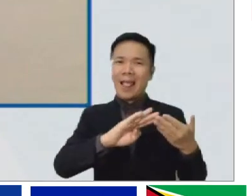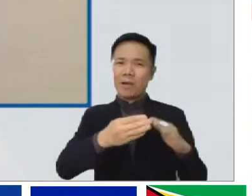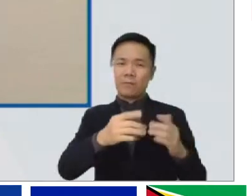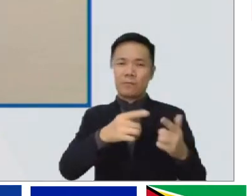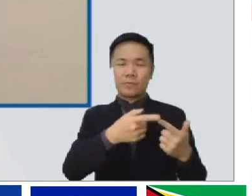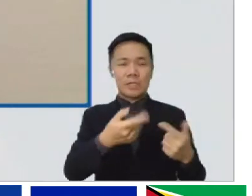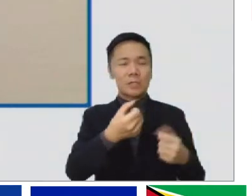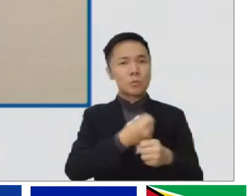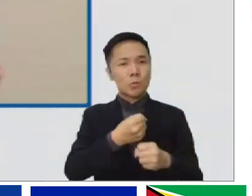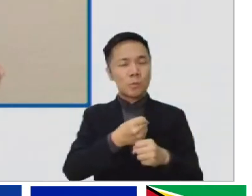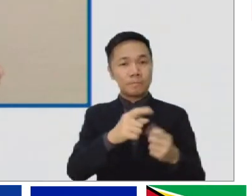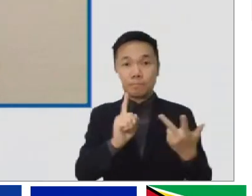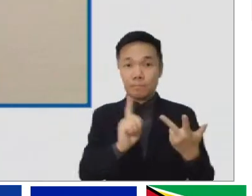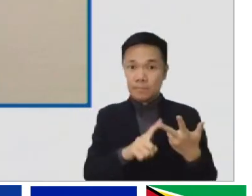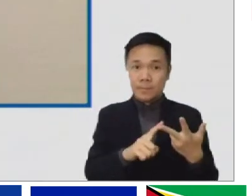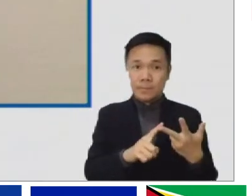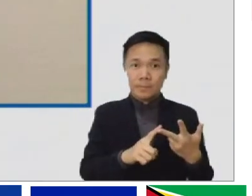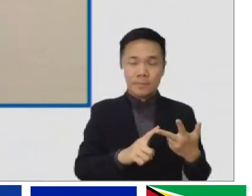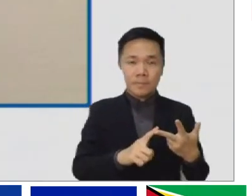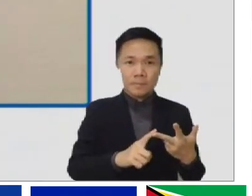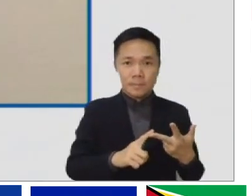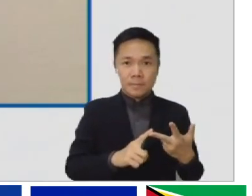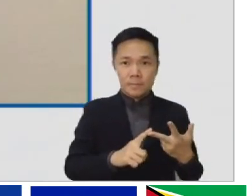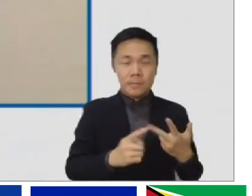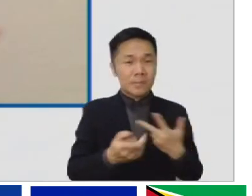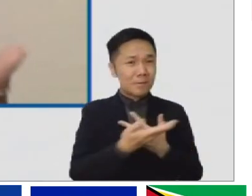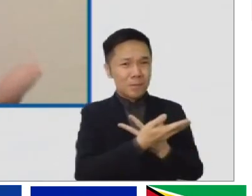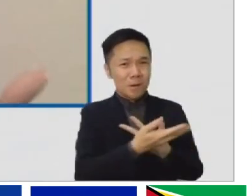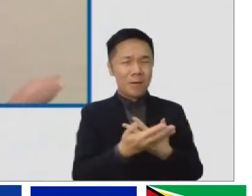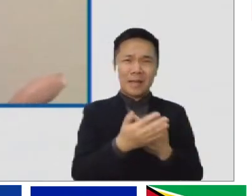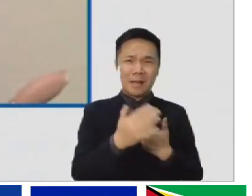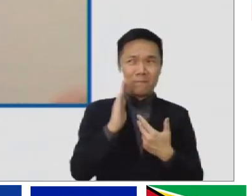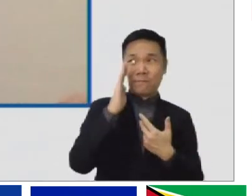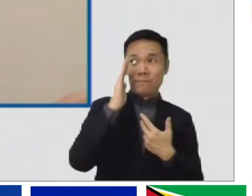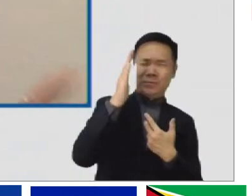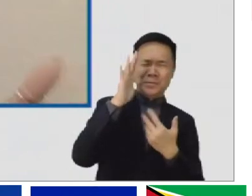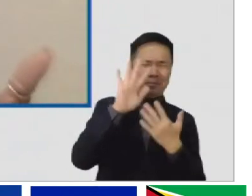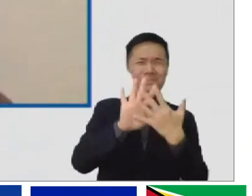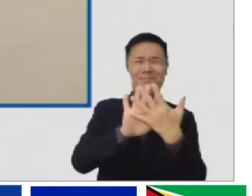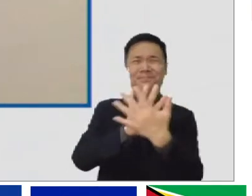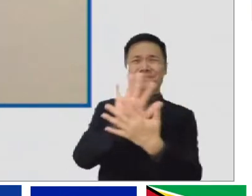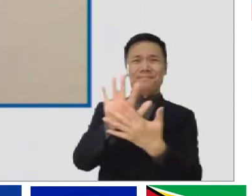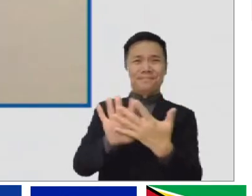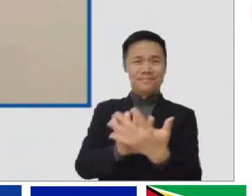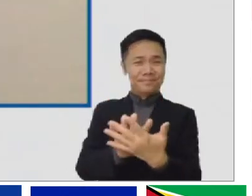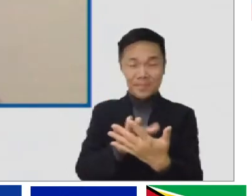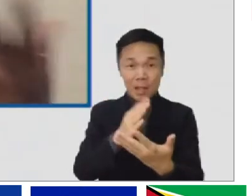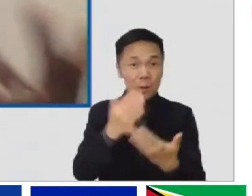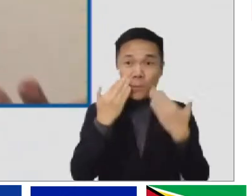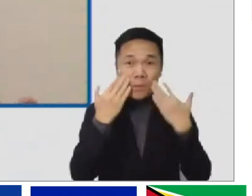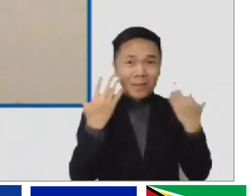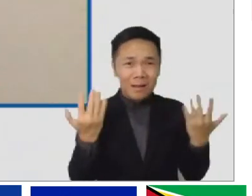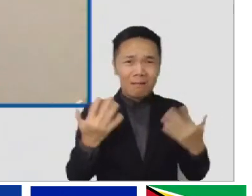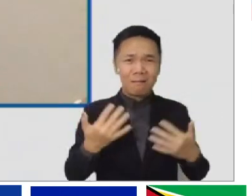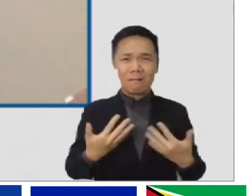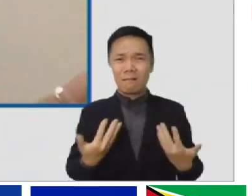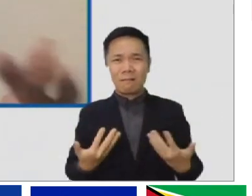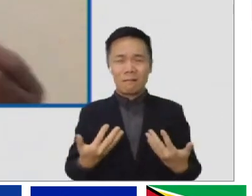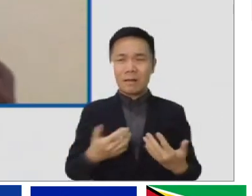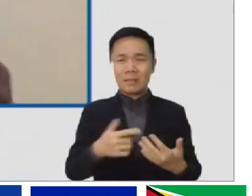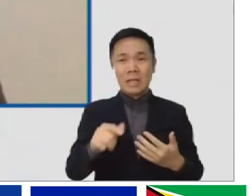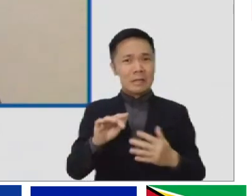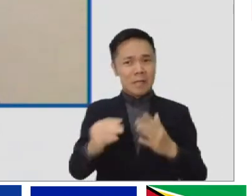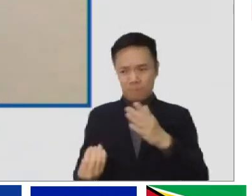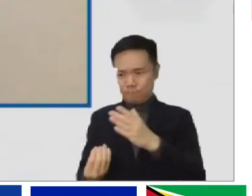that the uncertainty of the COVID, and then when we added in St. Vincent, the volcano, and even Hurricane